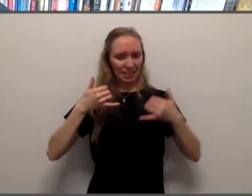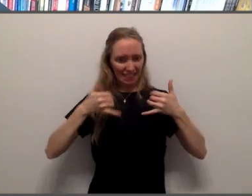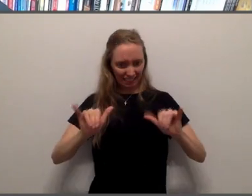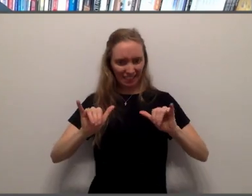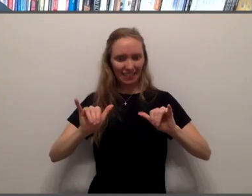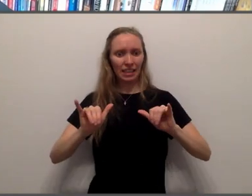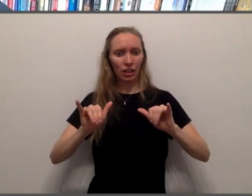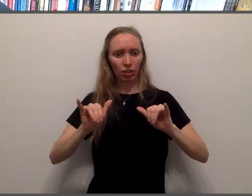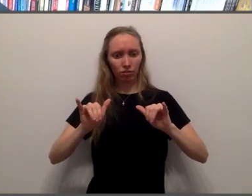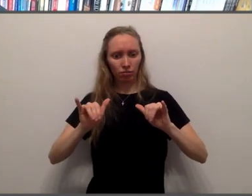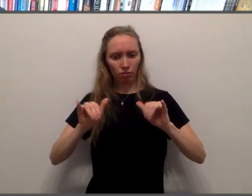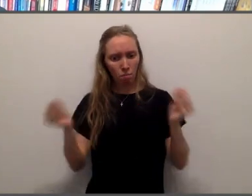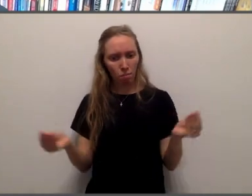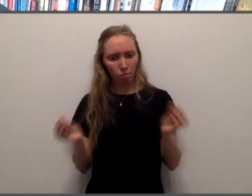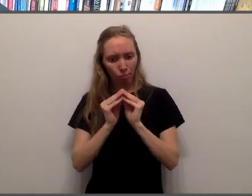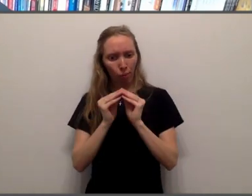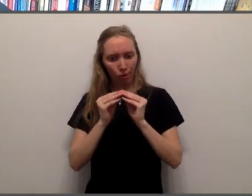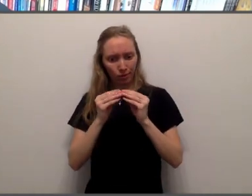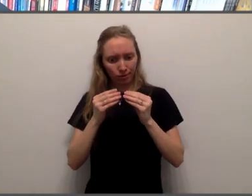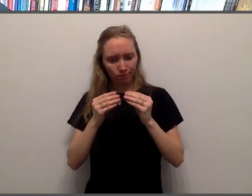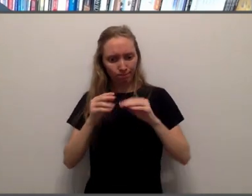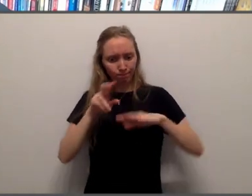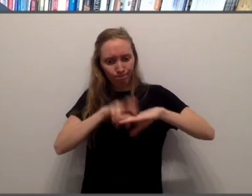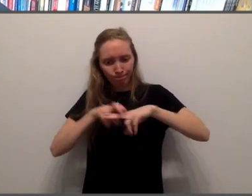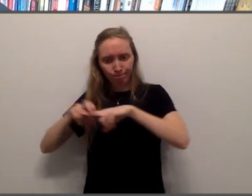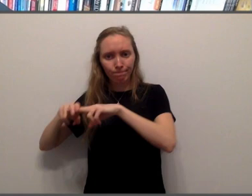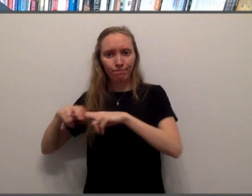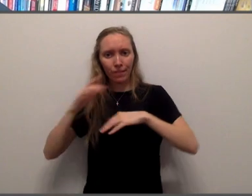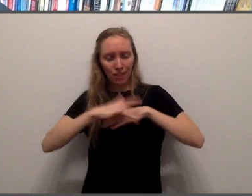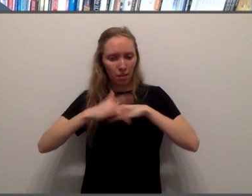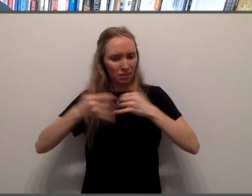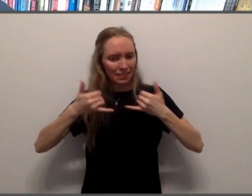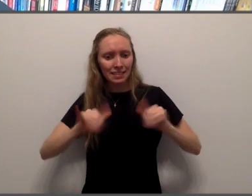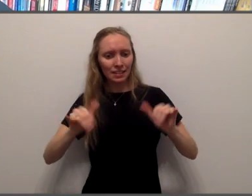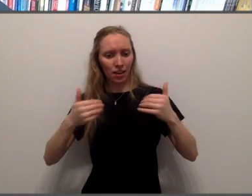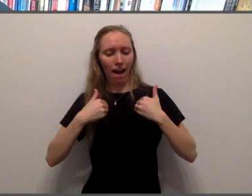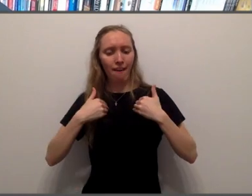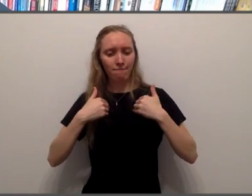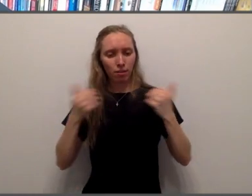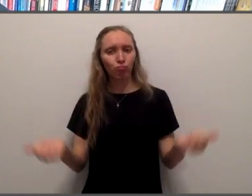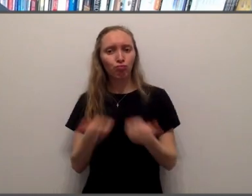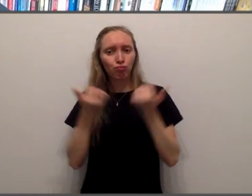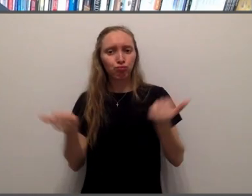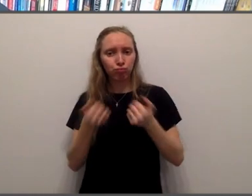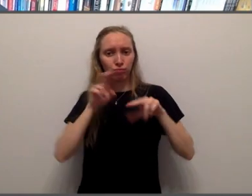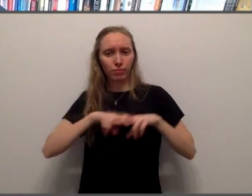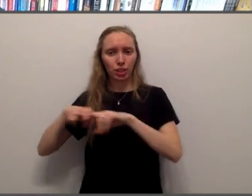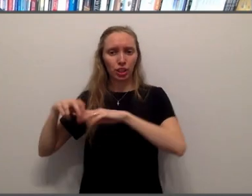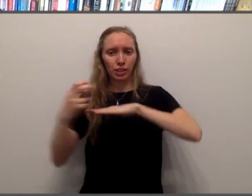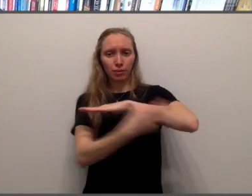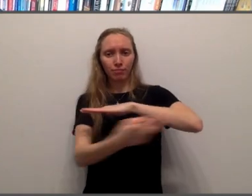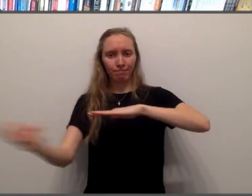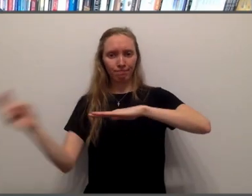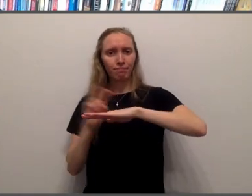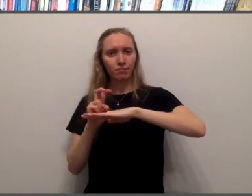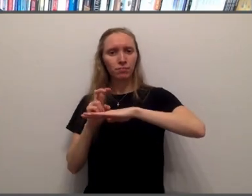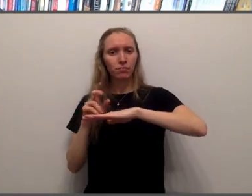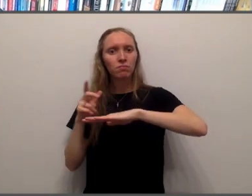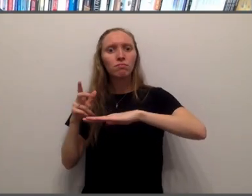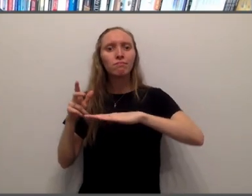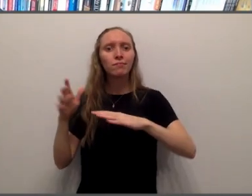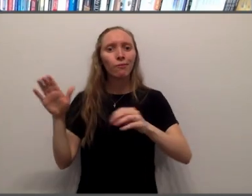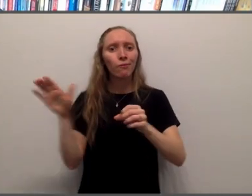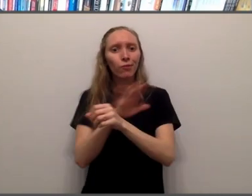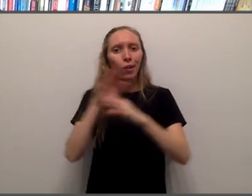right path. And when we start with the community that Jesus is calling us to send an invitation to, there's still plenty of